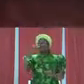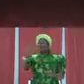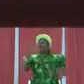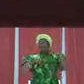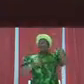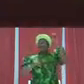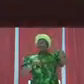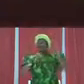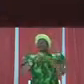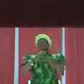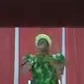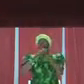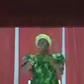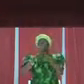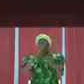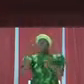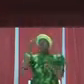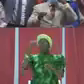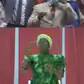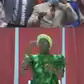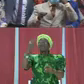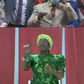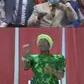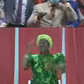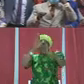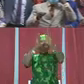In the name of the Father,